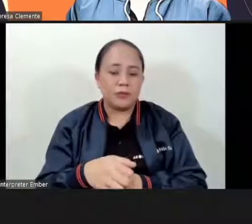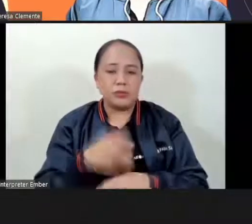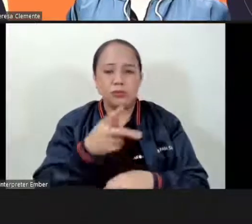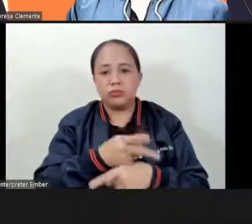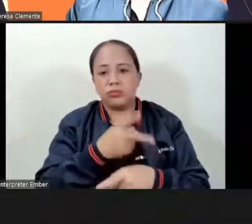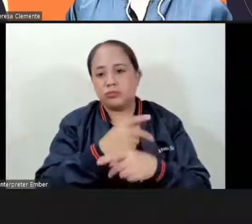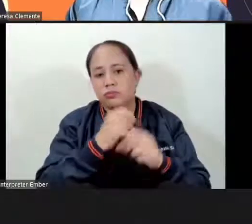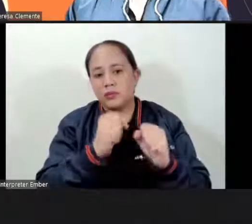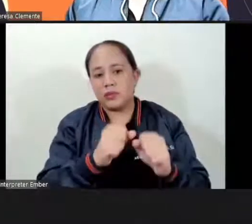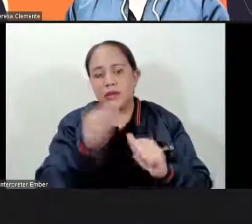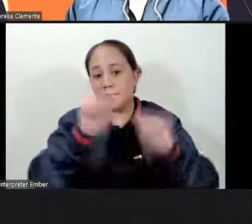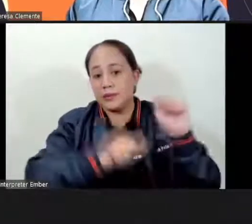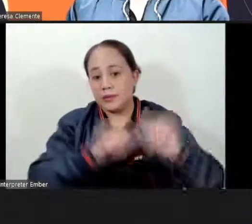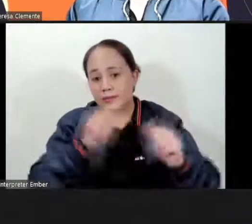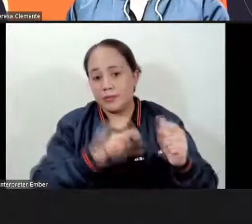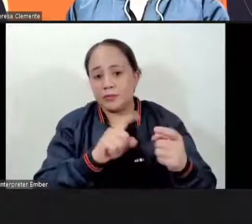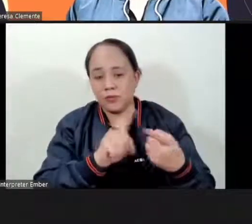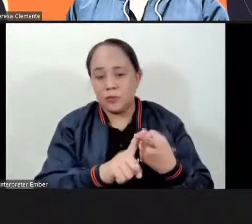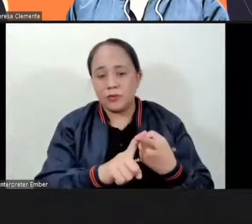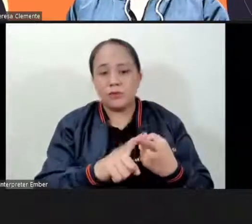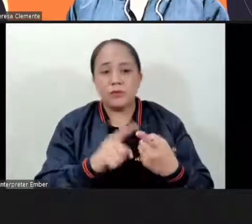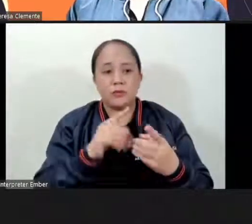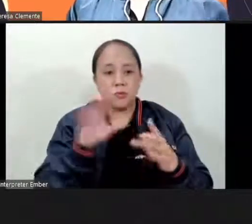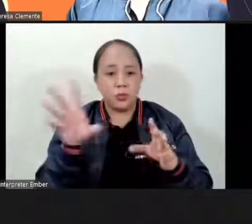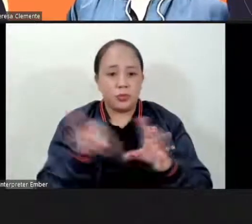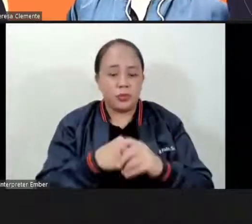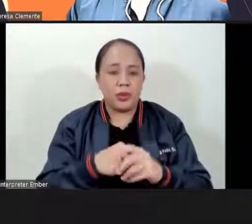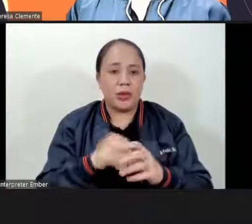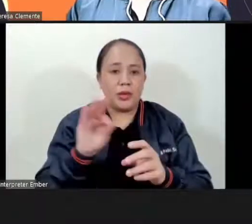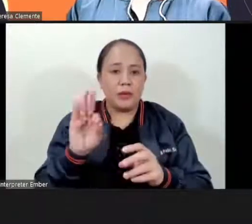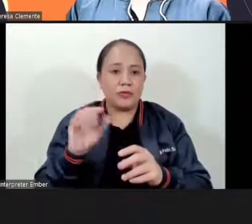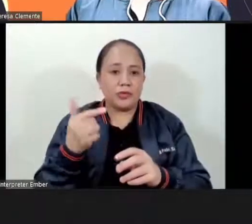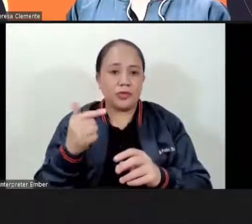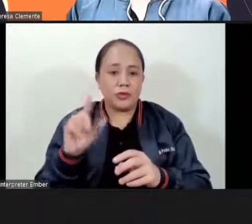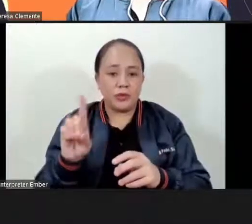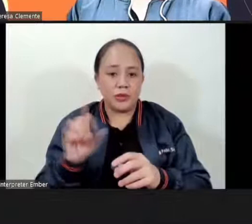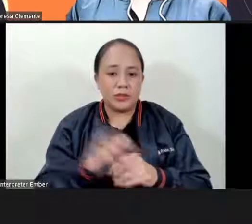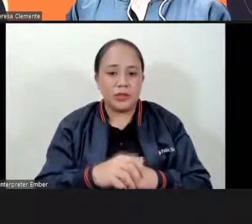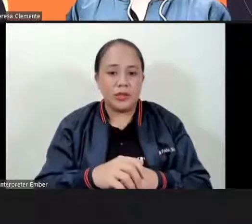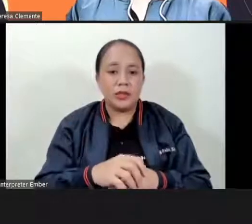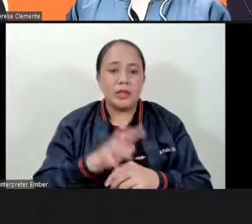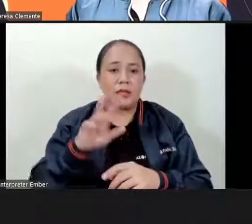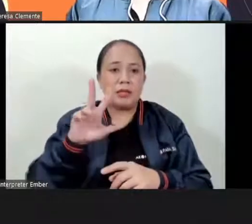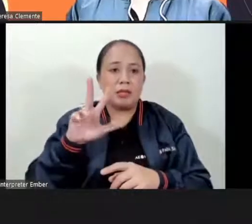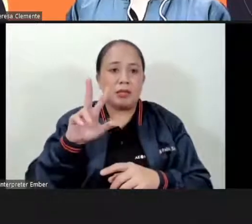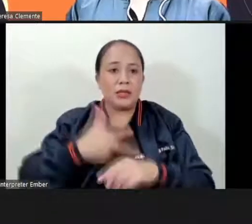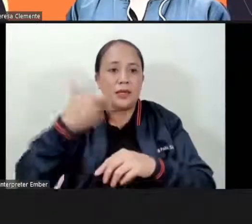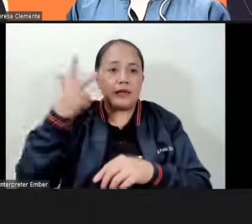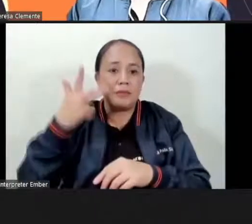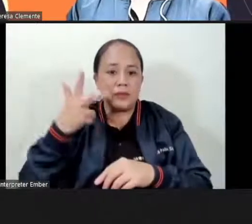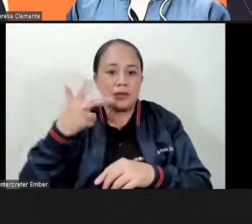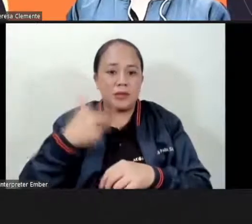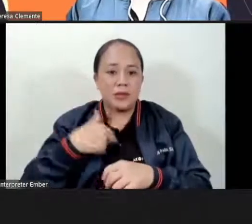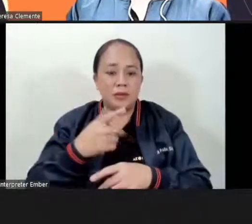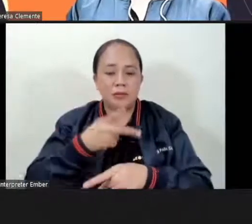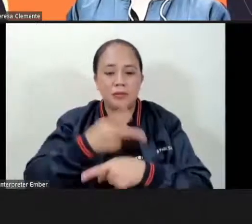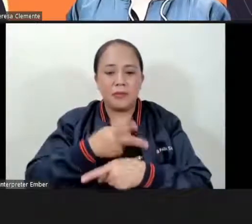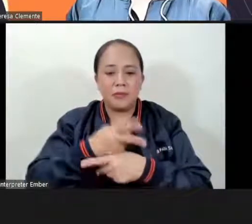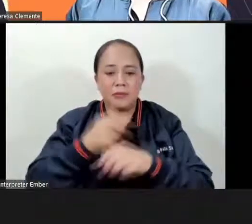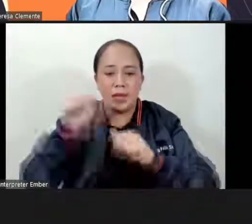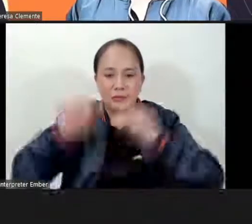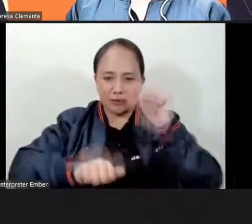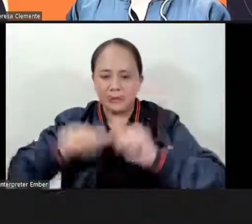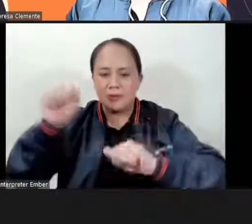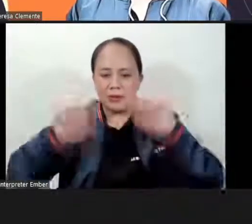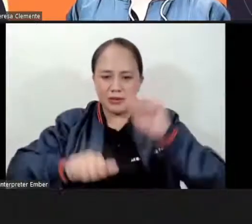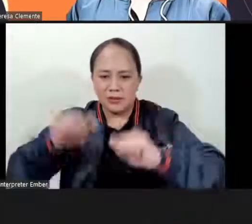capability assessment. One participant in the FGD said that 3 times na siyang gumawa ng parenting capability assessment dahil